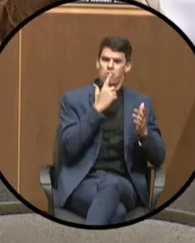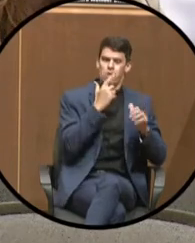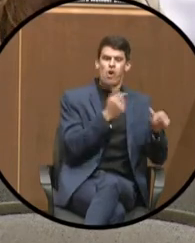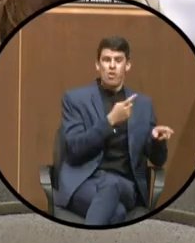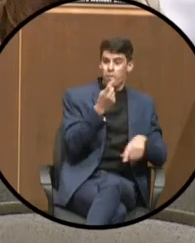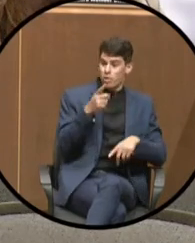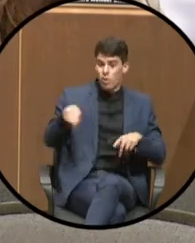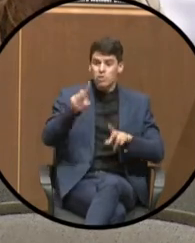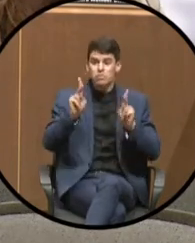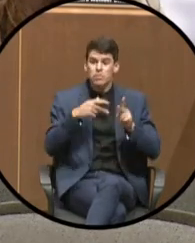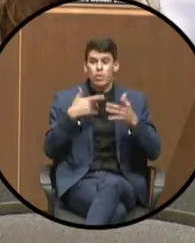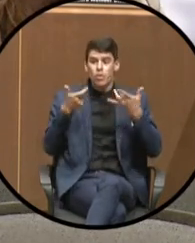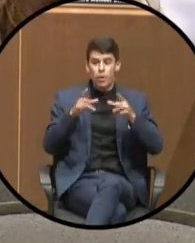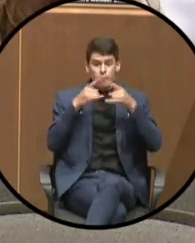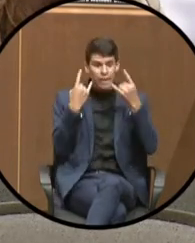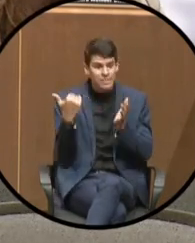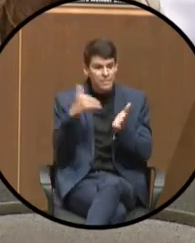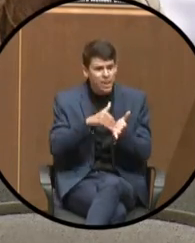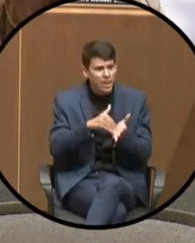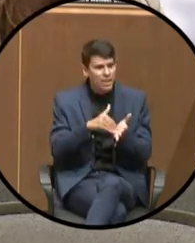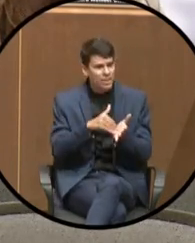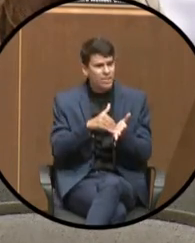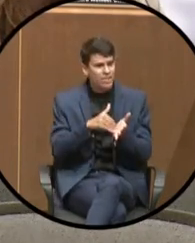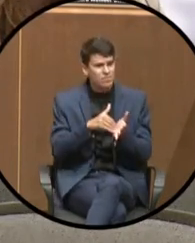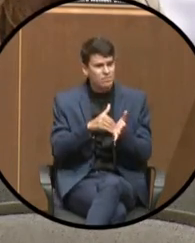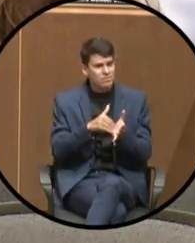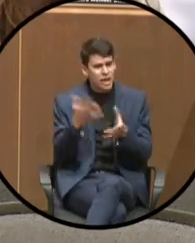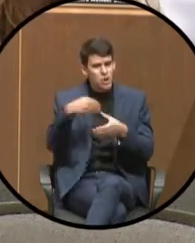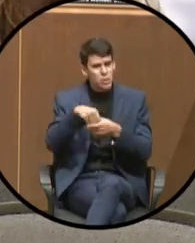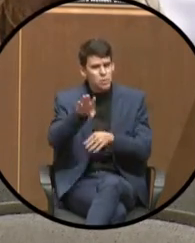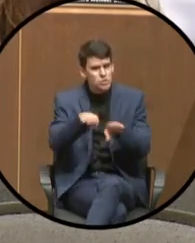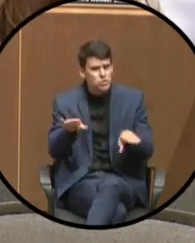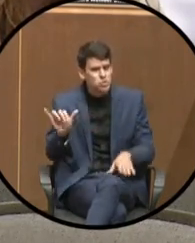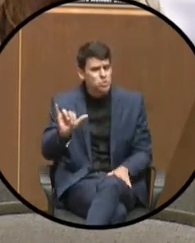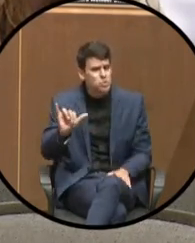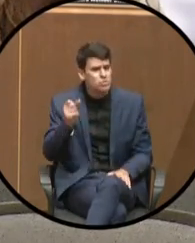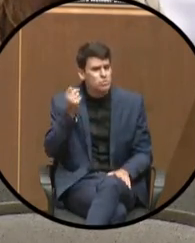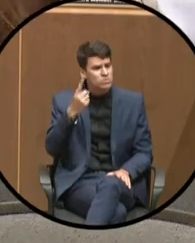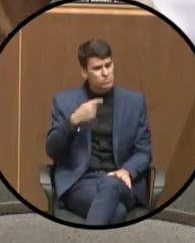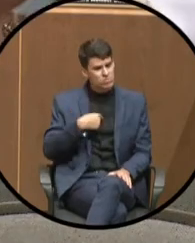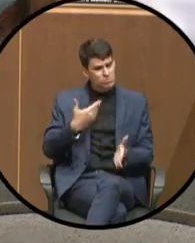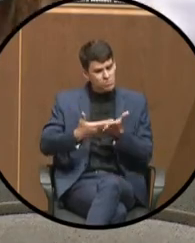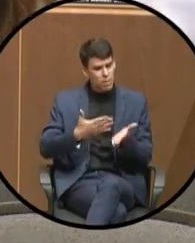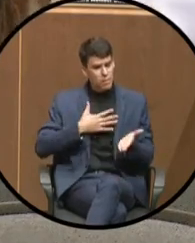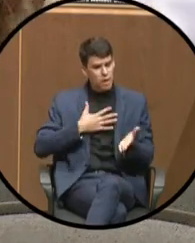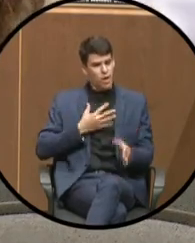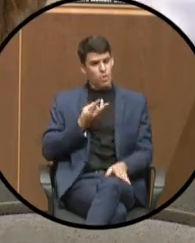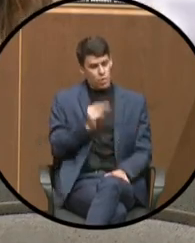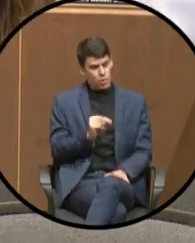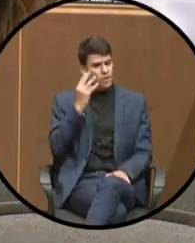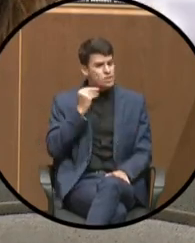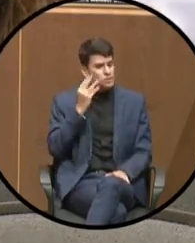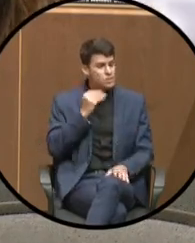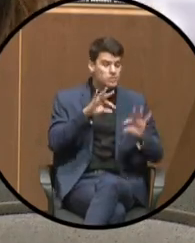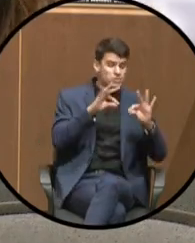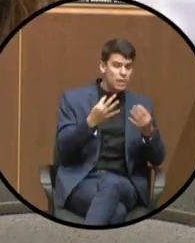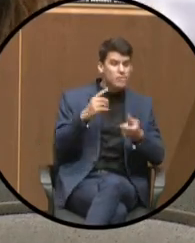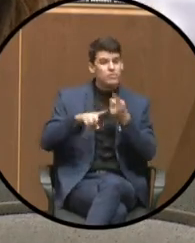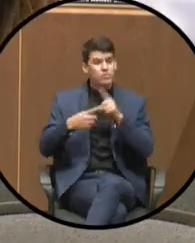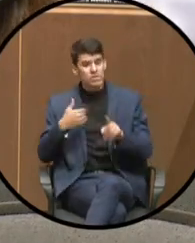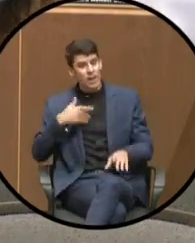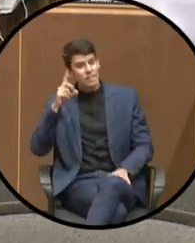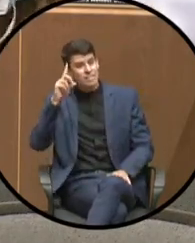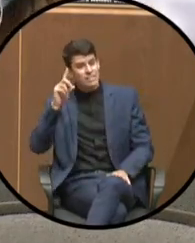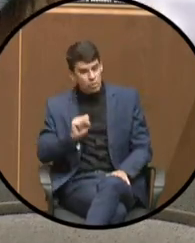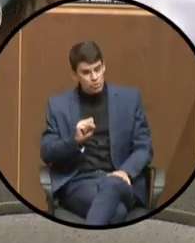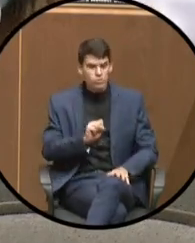mask to no longer be in place at all substantially include those children as well. I say this with personal experience from family and friends of Down syndrome,